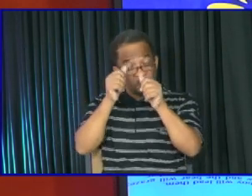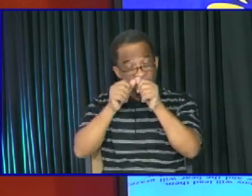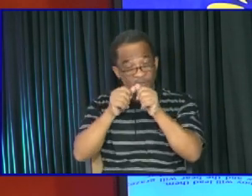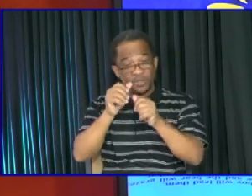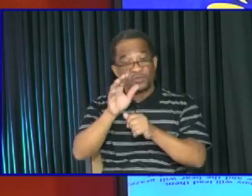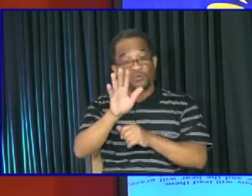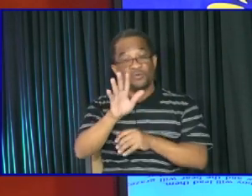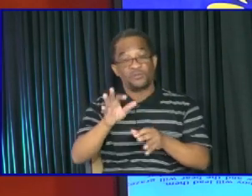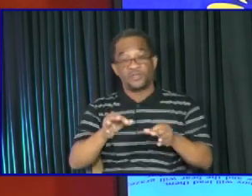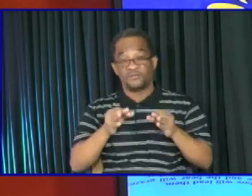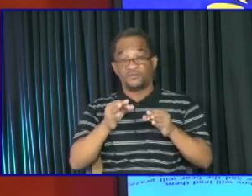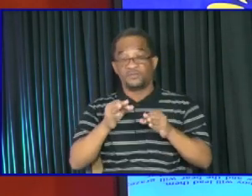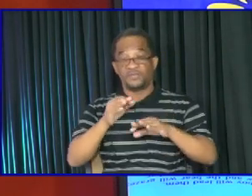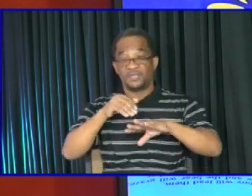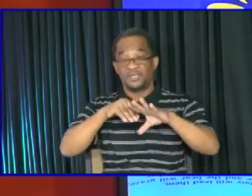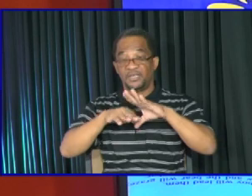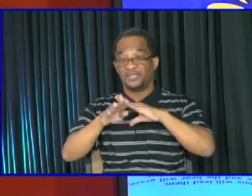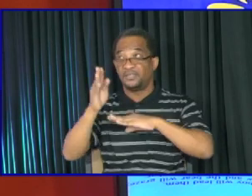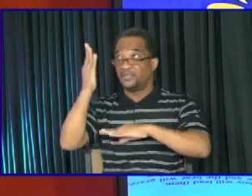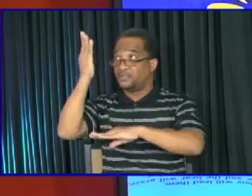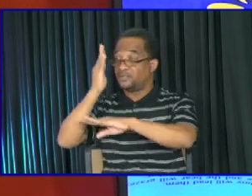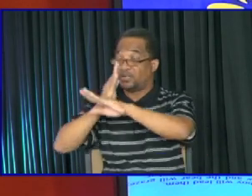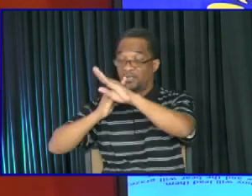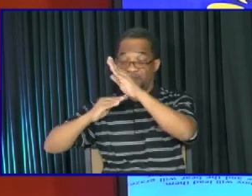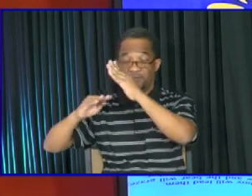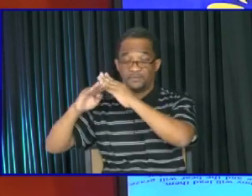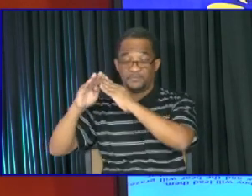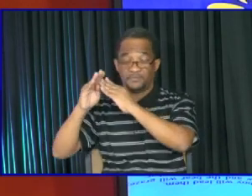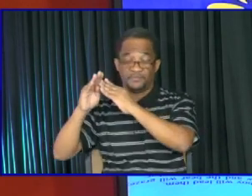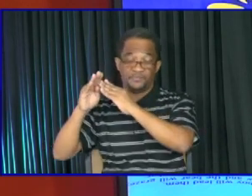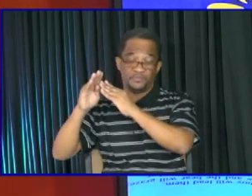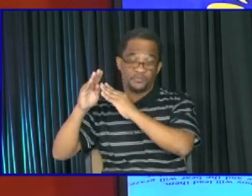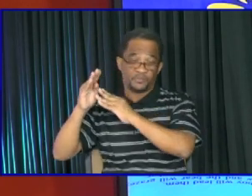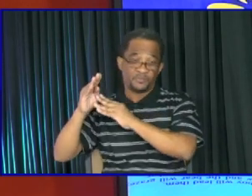hands. Is there any way